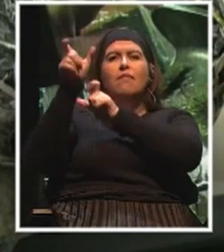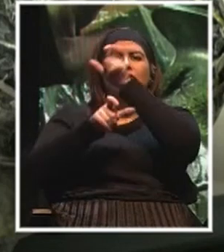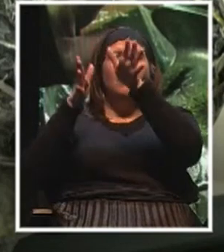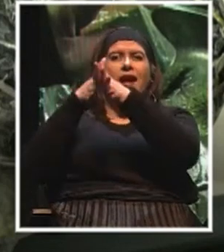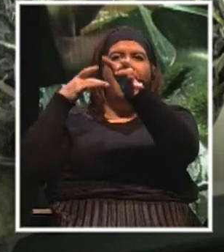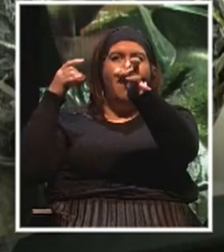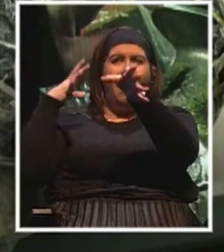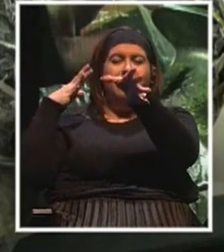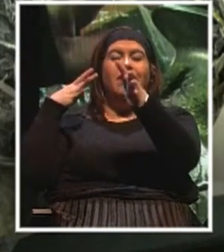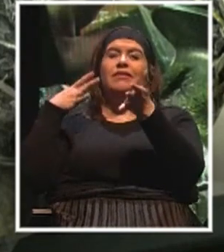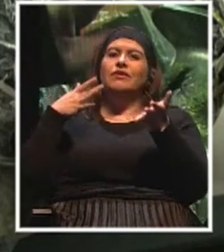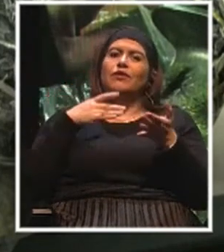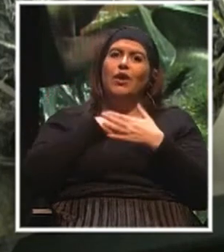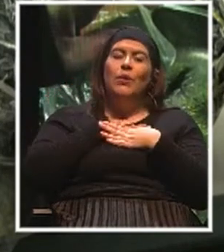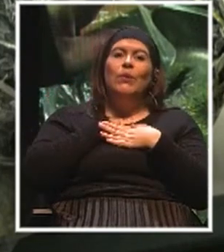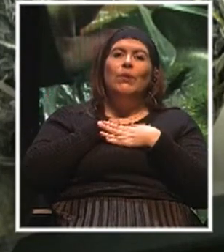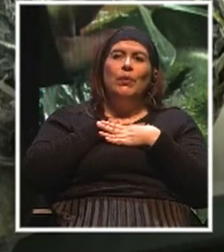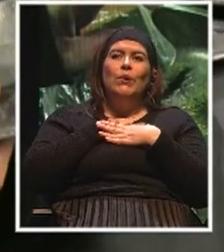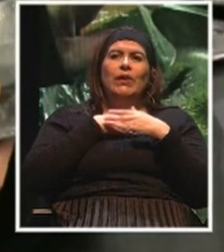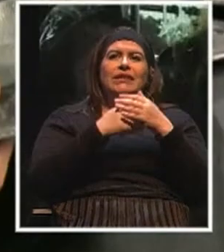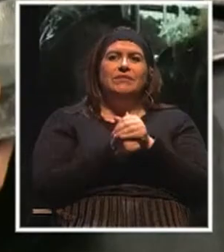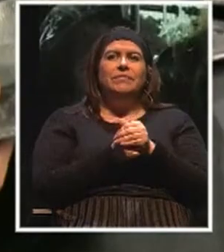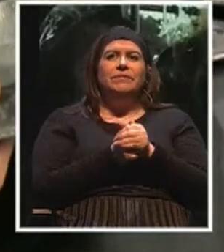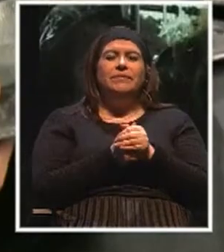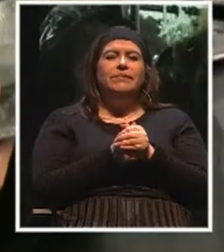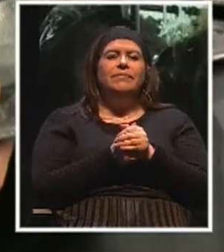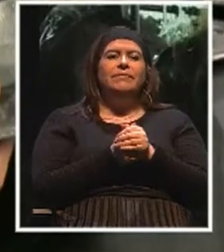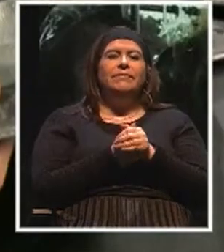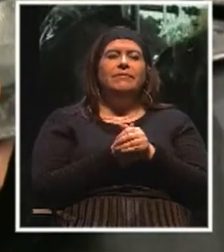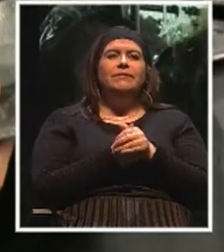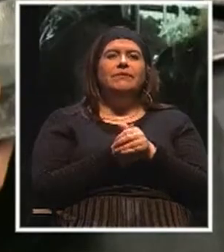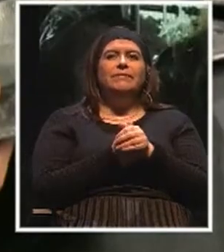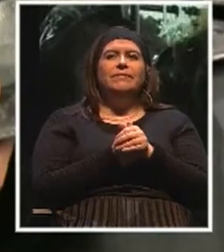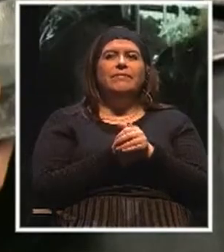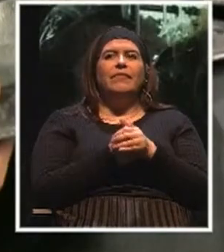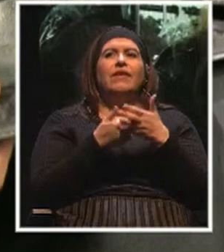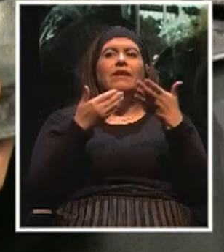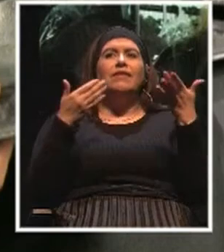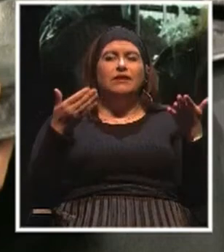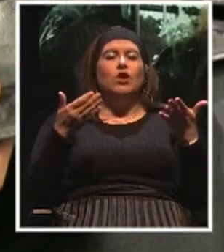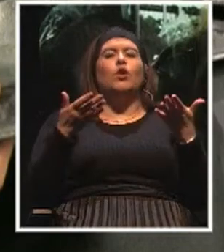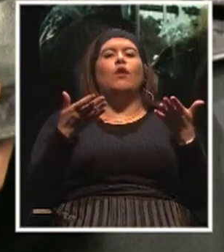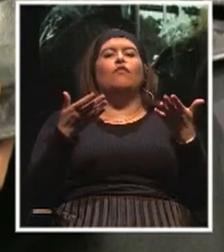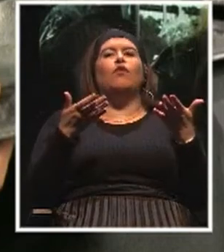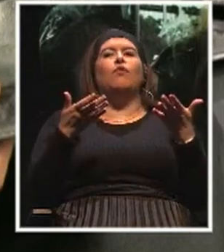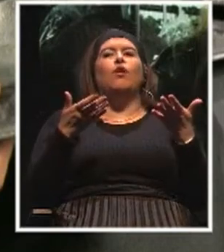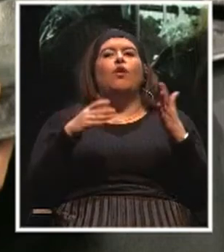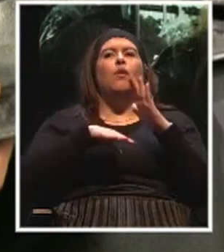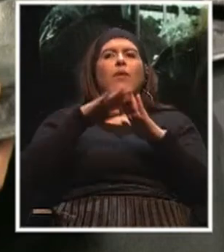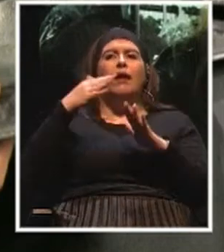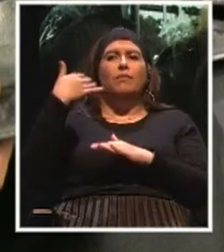of the Flowers armor and his helmet. And we basically had access to everything that they had. This is the guy